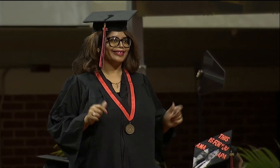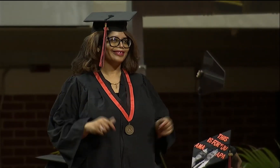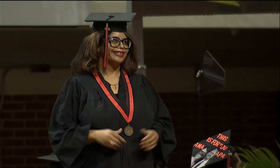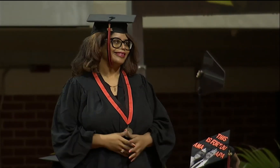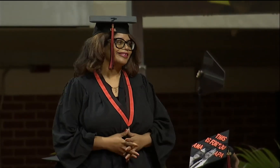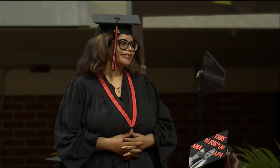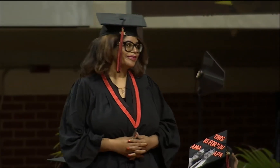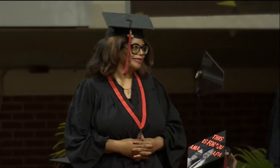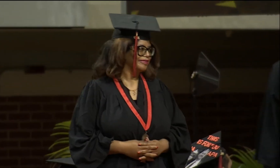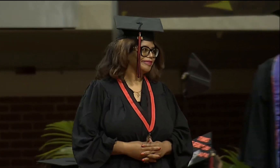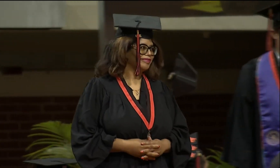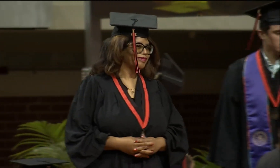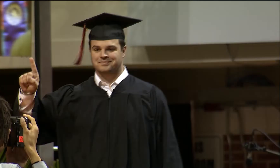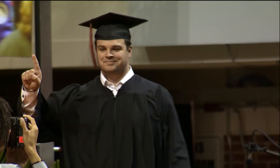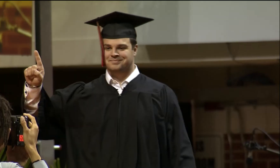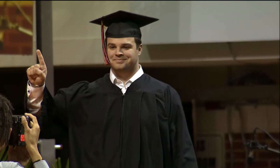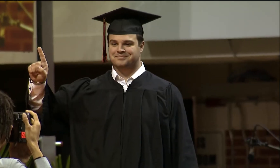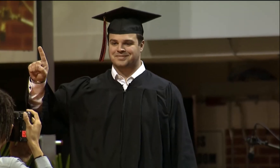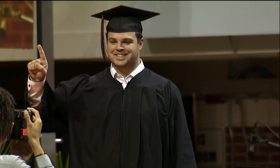LaShawn Jeffries.